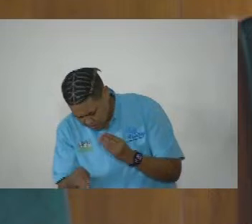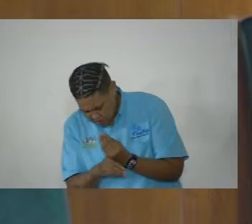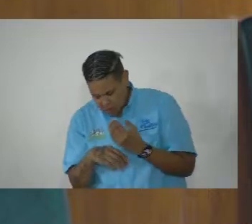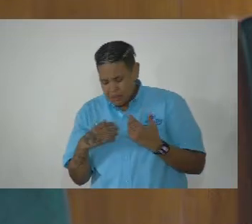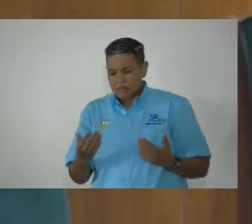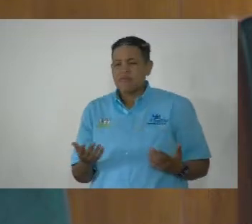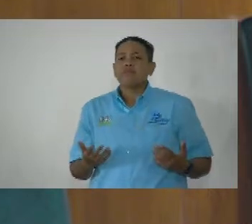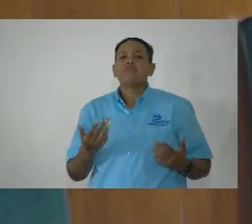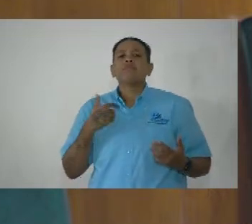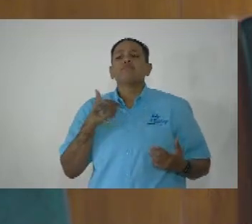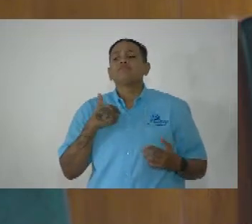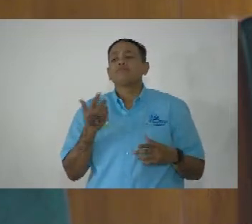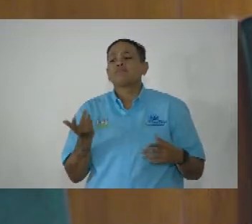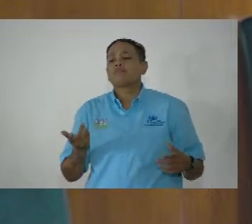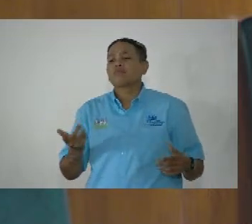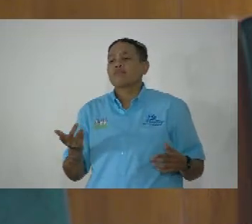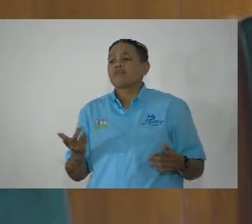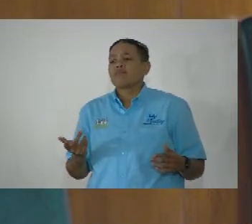I'm